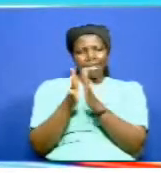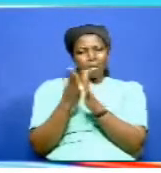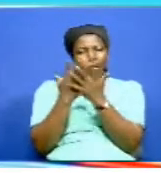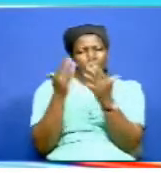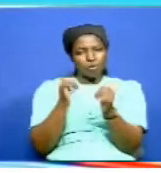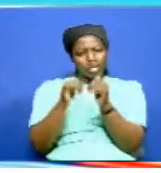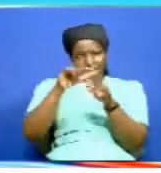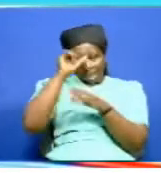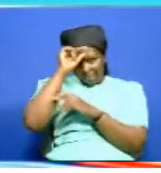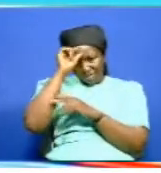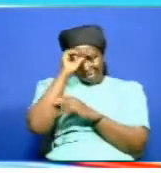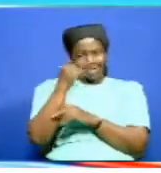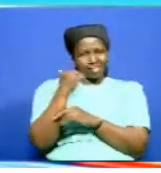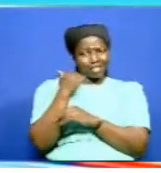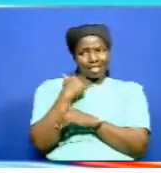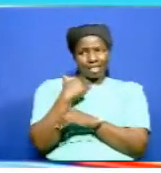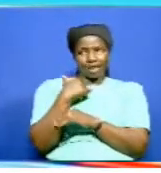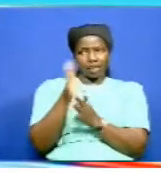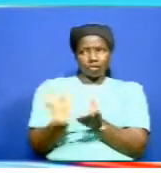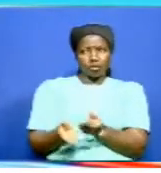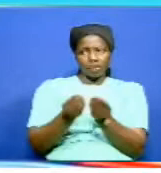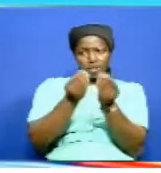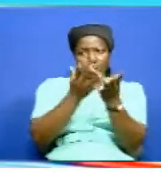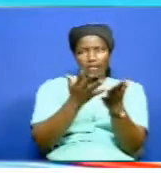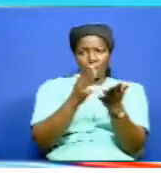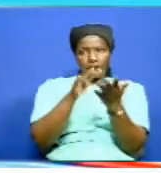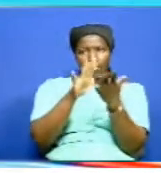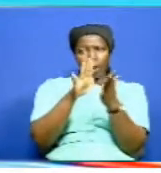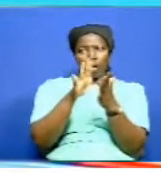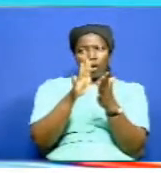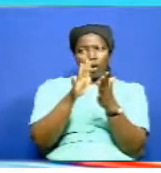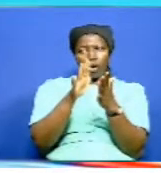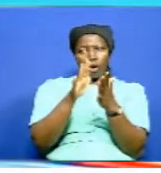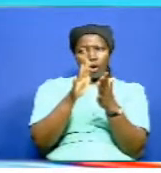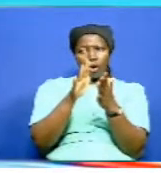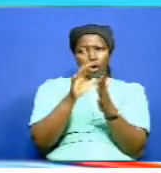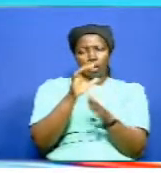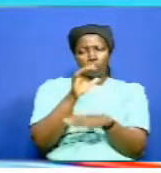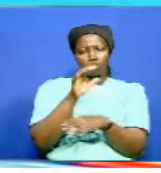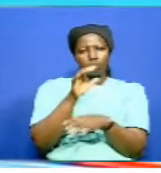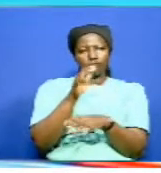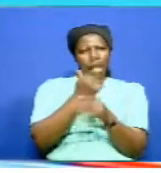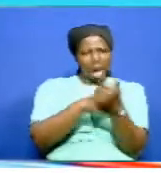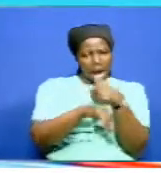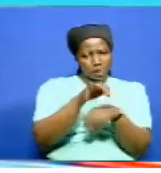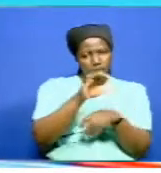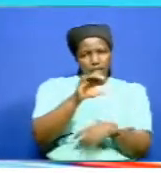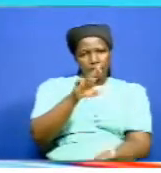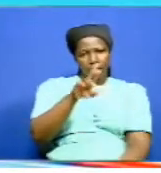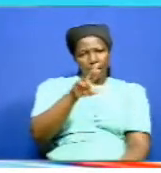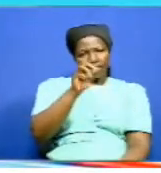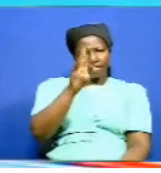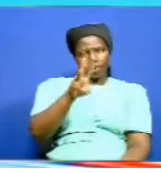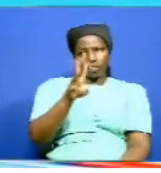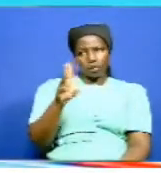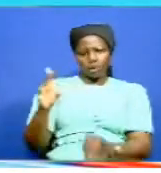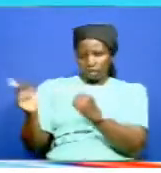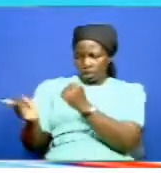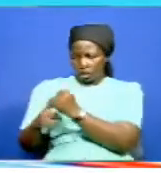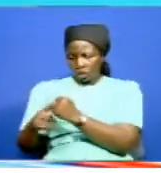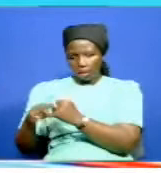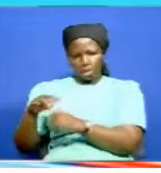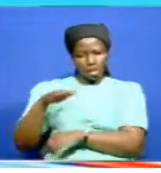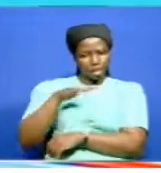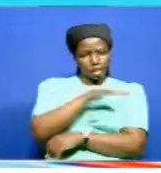has even had to issue even more stringent curfew, 6 to 6 in the morning. And